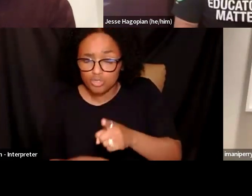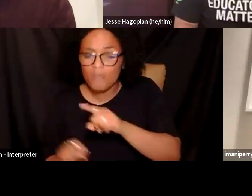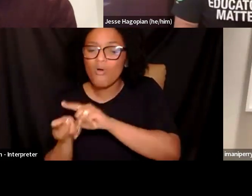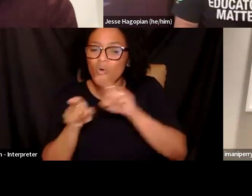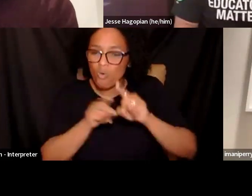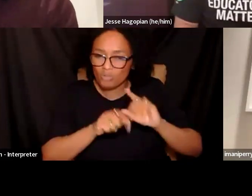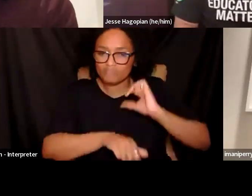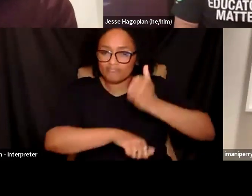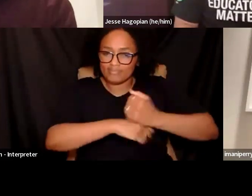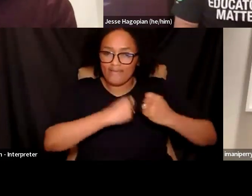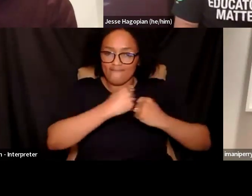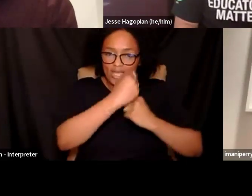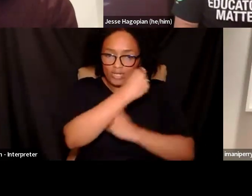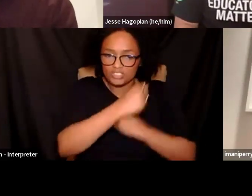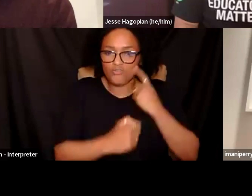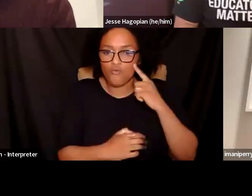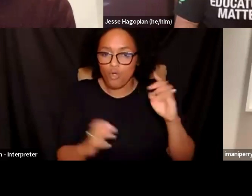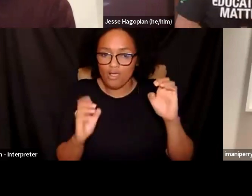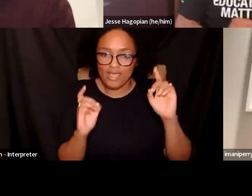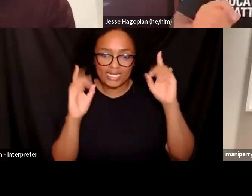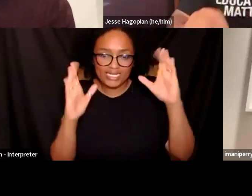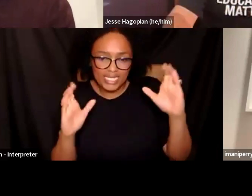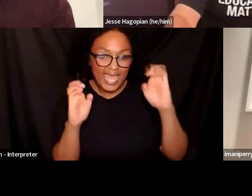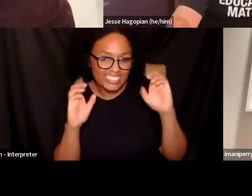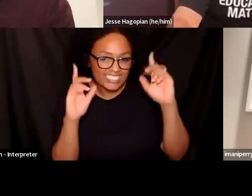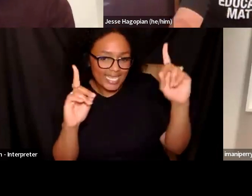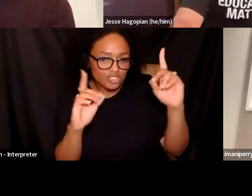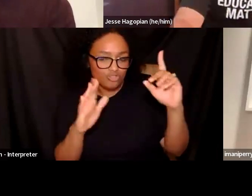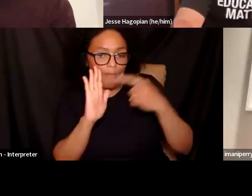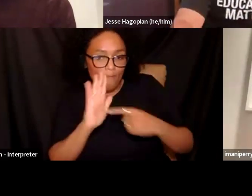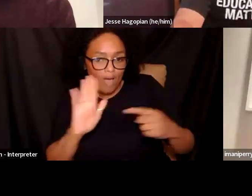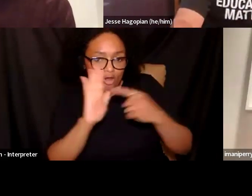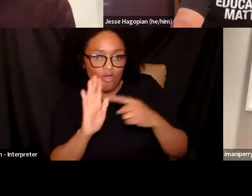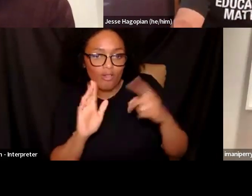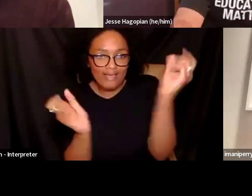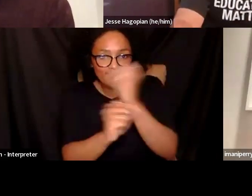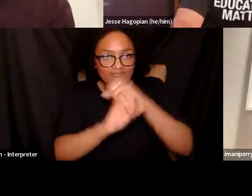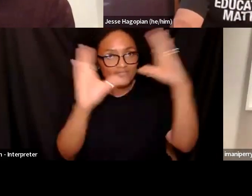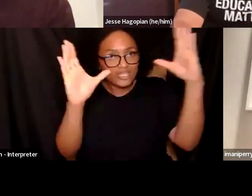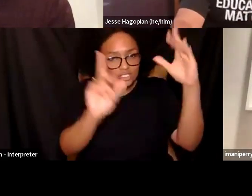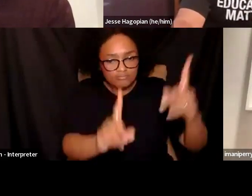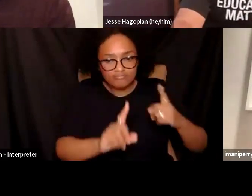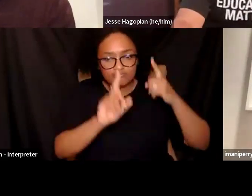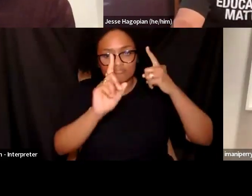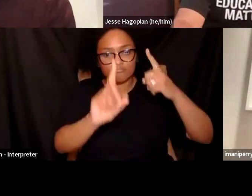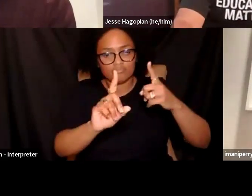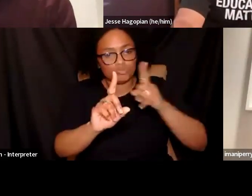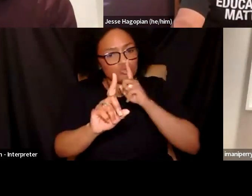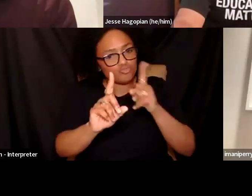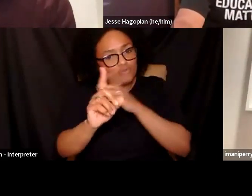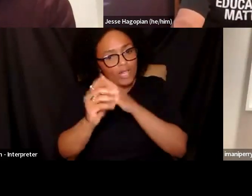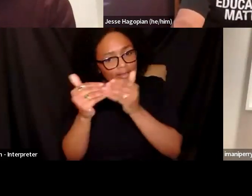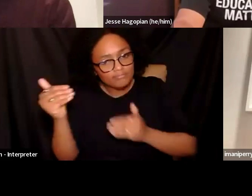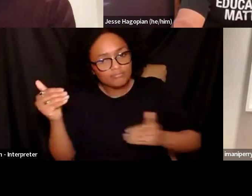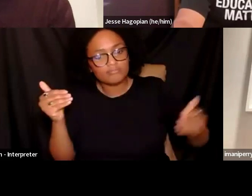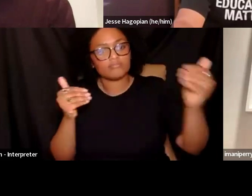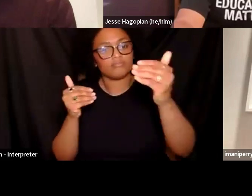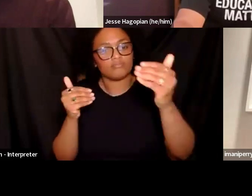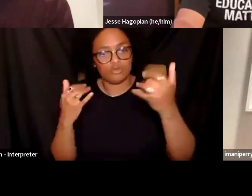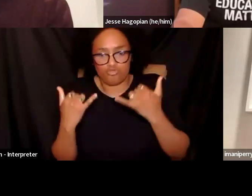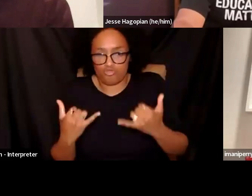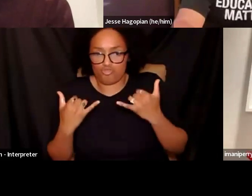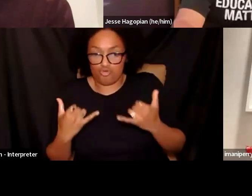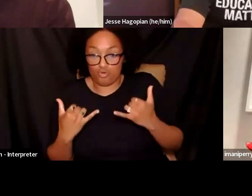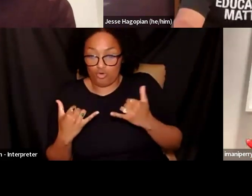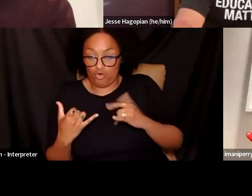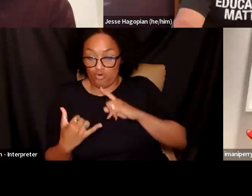foundation for an educational model and vision that's about kind of transcending the kind of current realities and so on